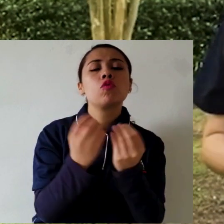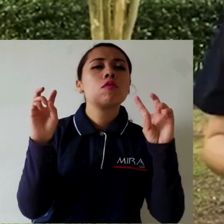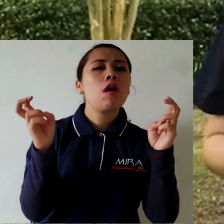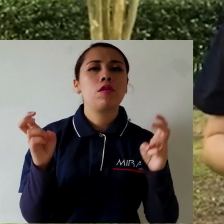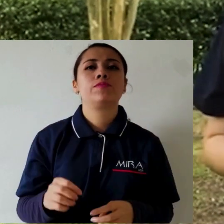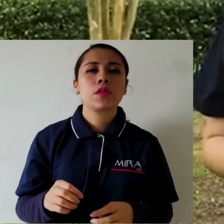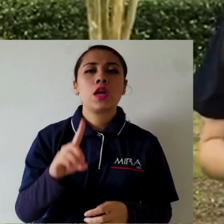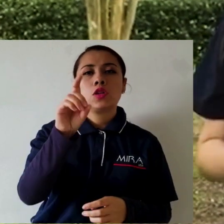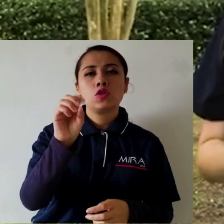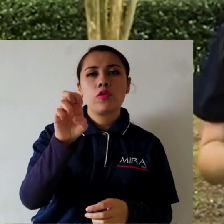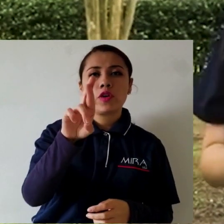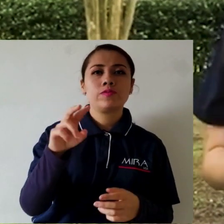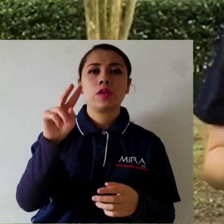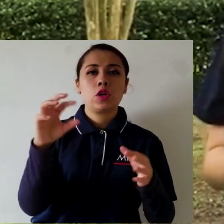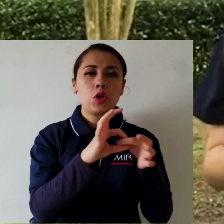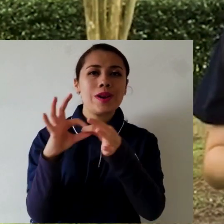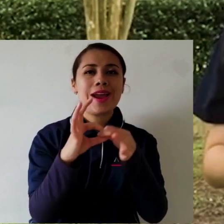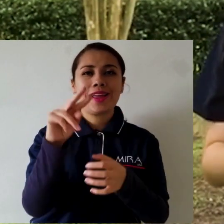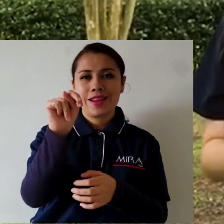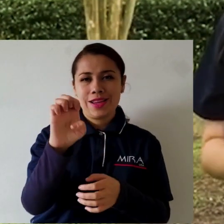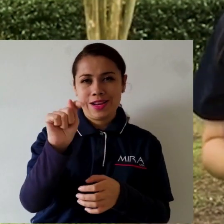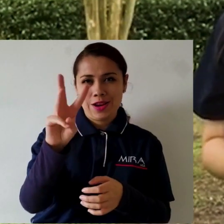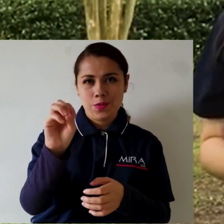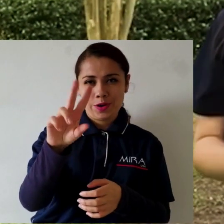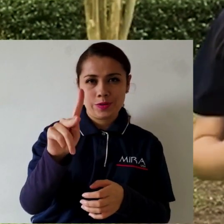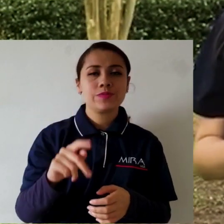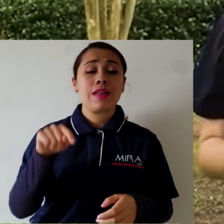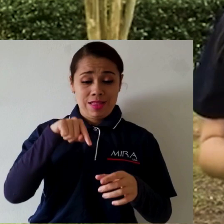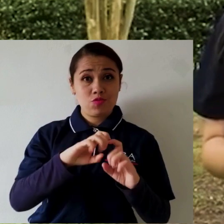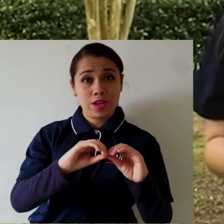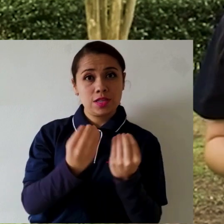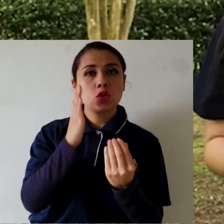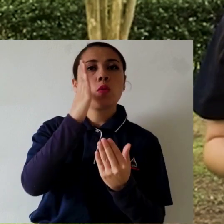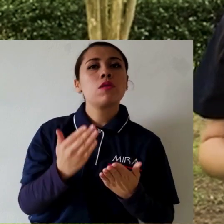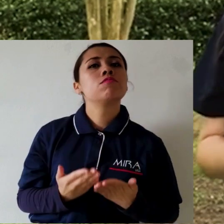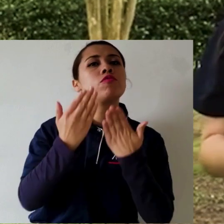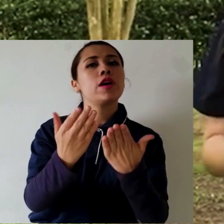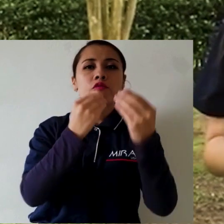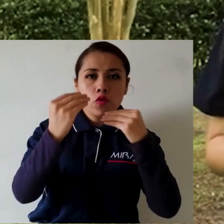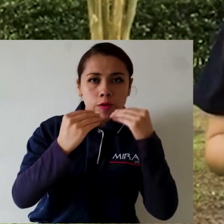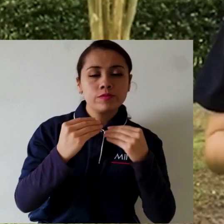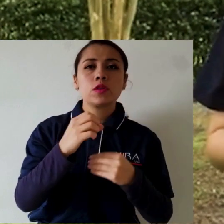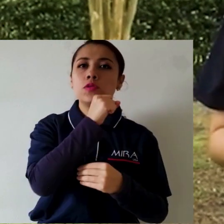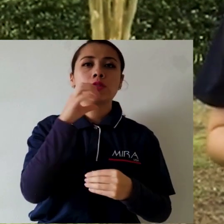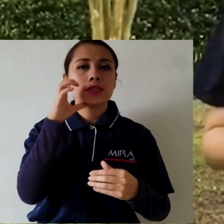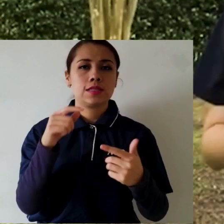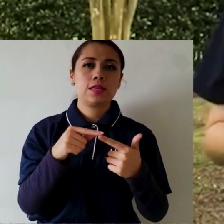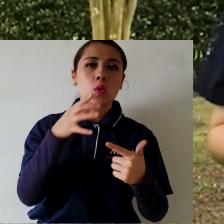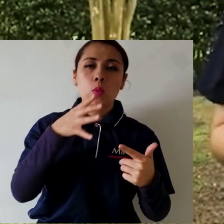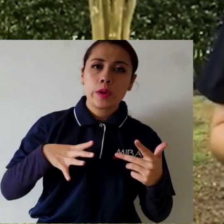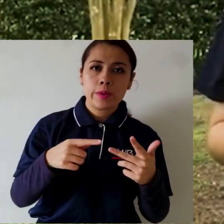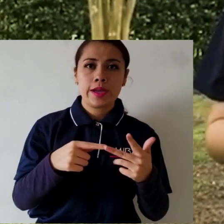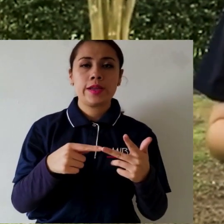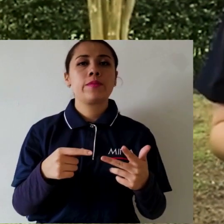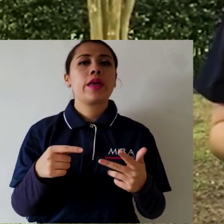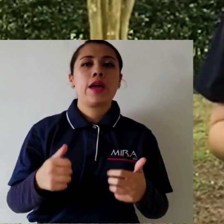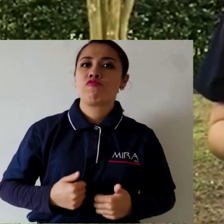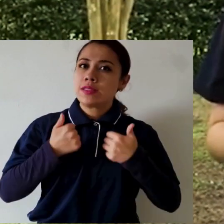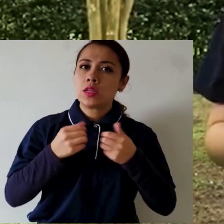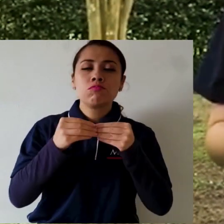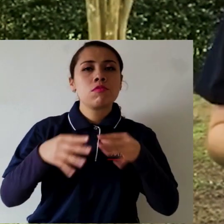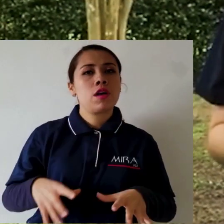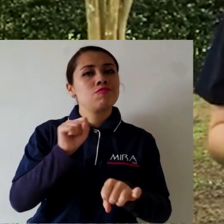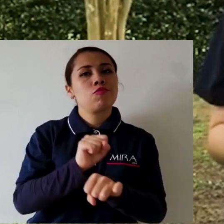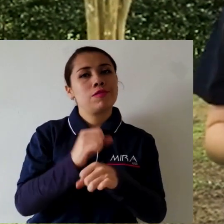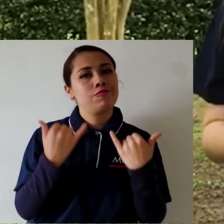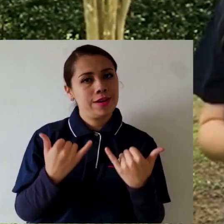help Dover residents through the Dover United Network. This organization will be providing food to seniors, women,